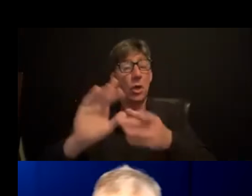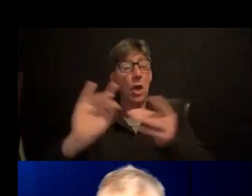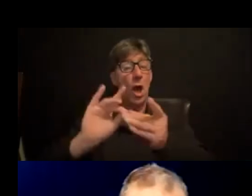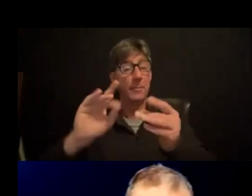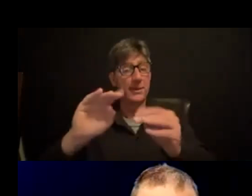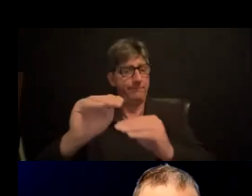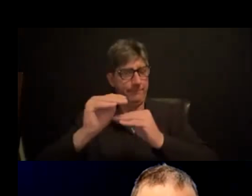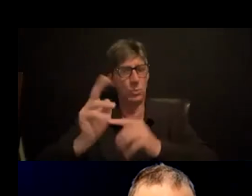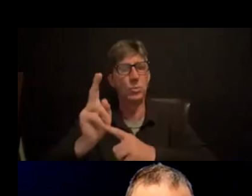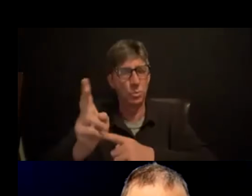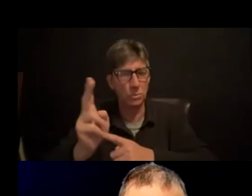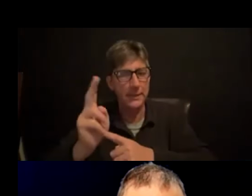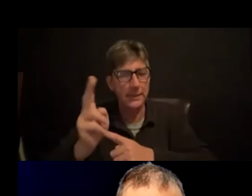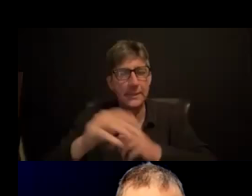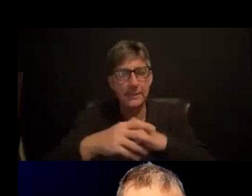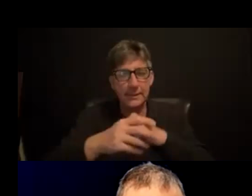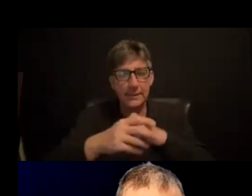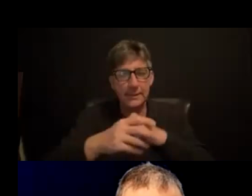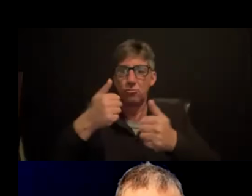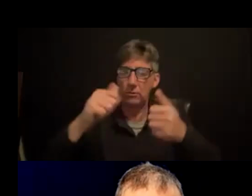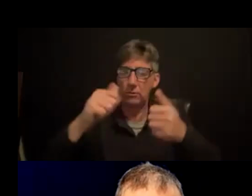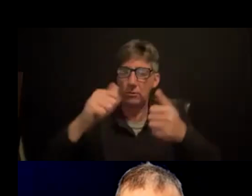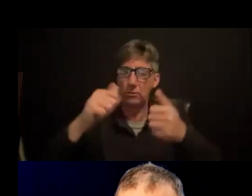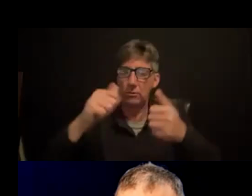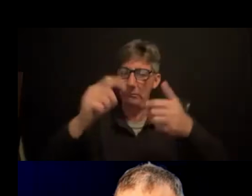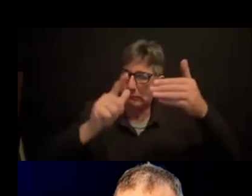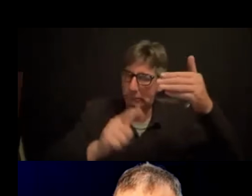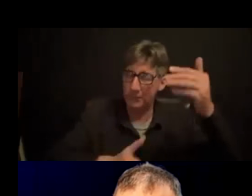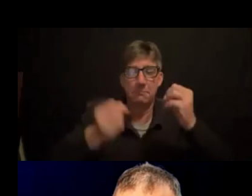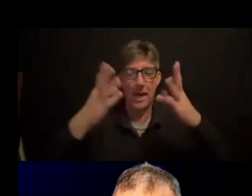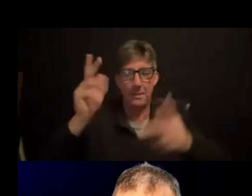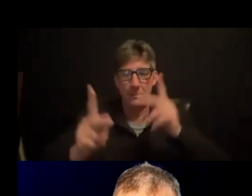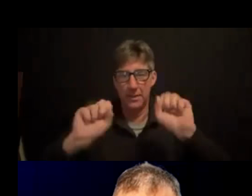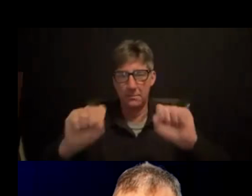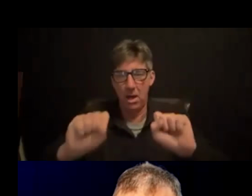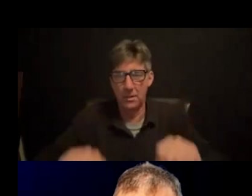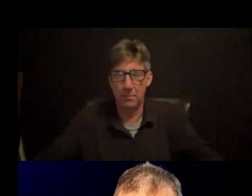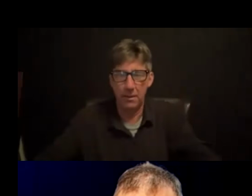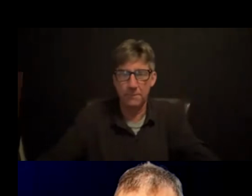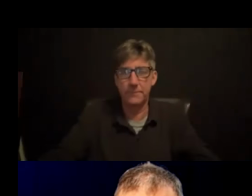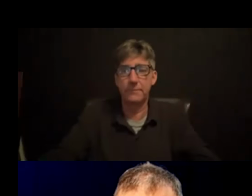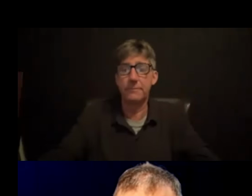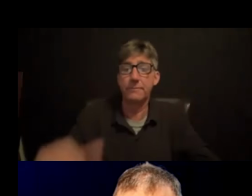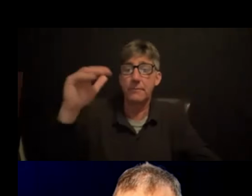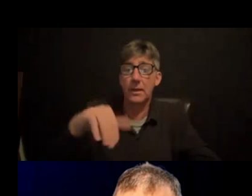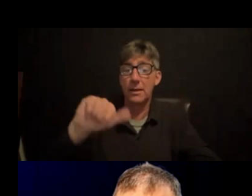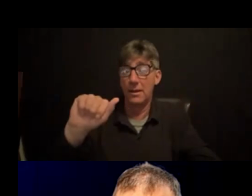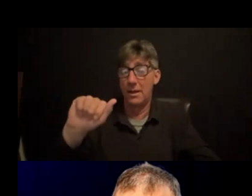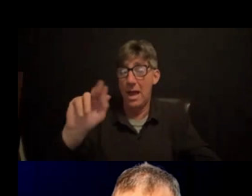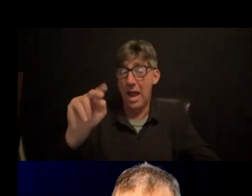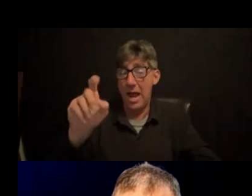that we can get to as many people as possible tonight. Next, I'm gonna ask Mr. Andrew Glass to